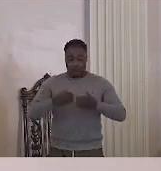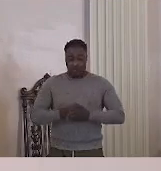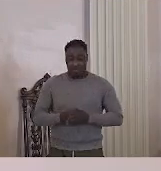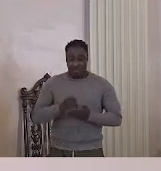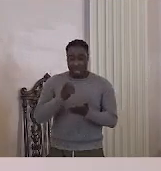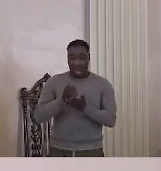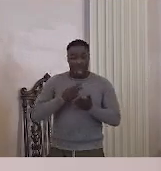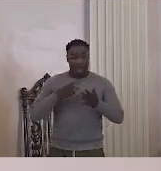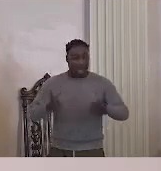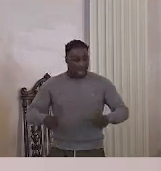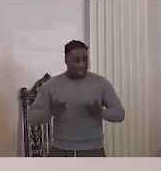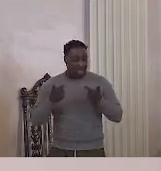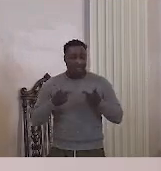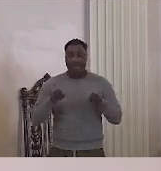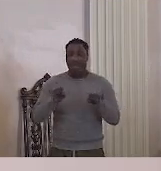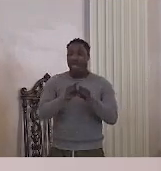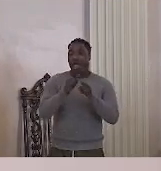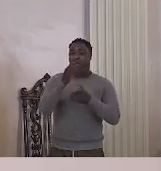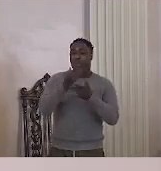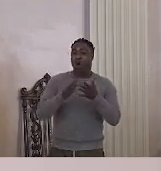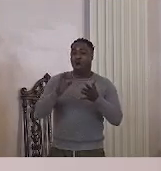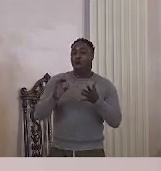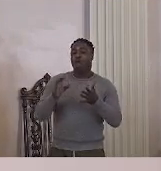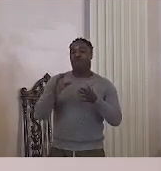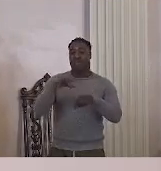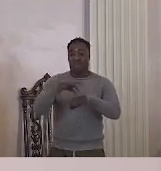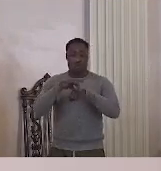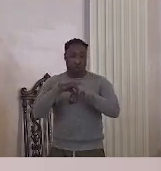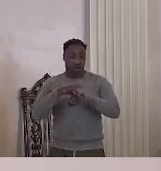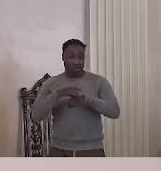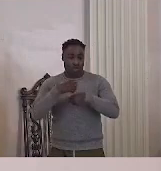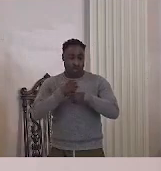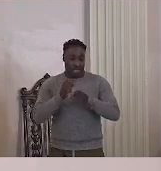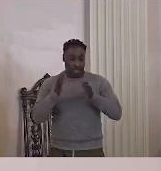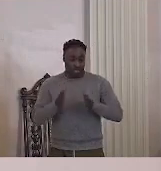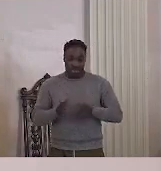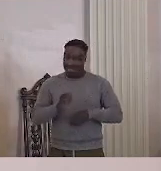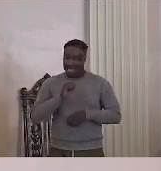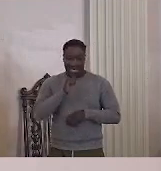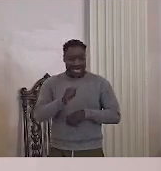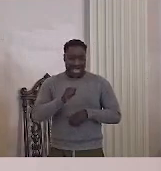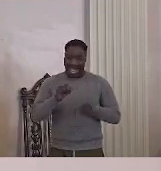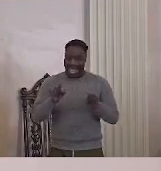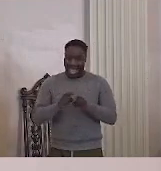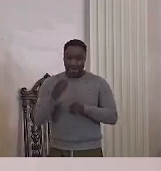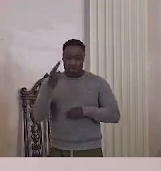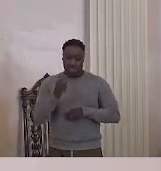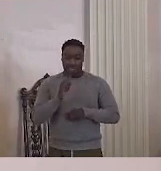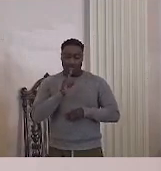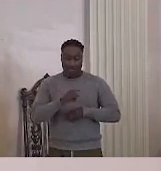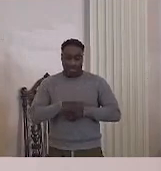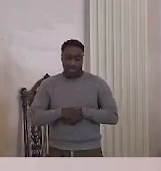Help us live as part of creation, not as its reason for being.